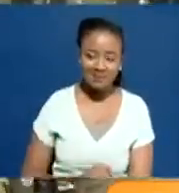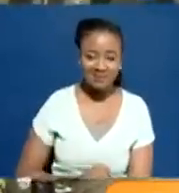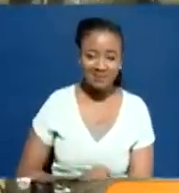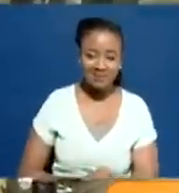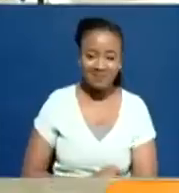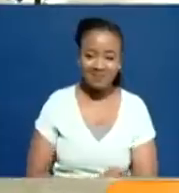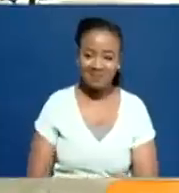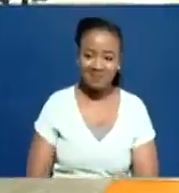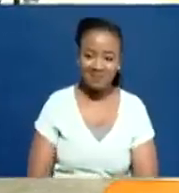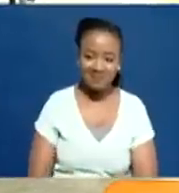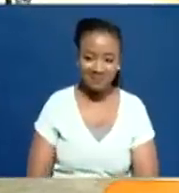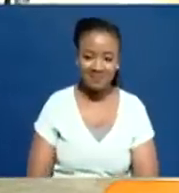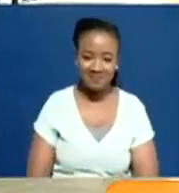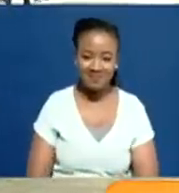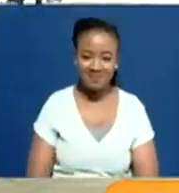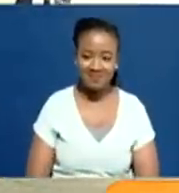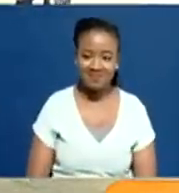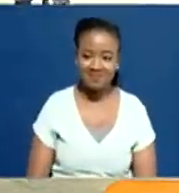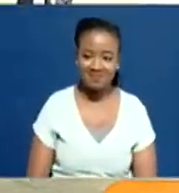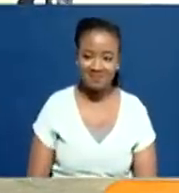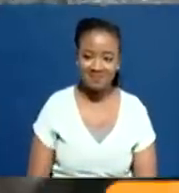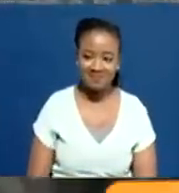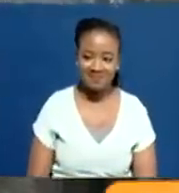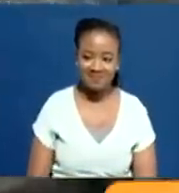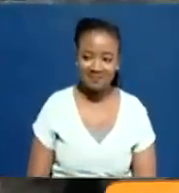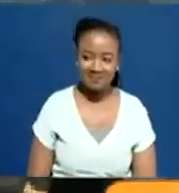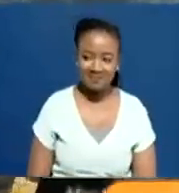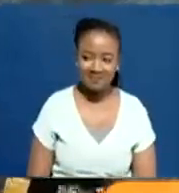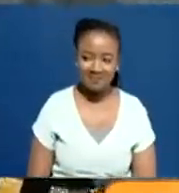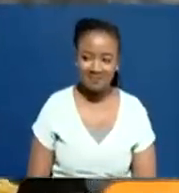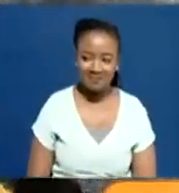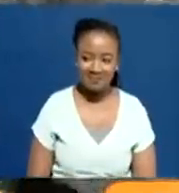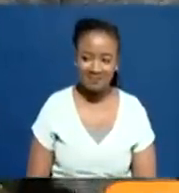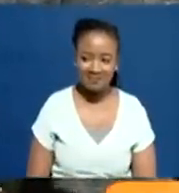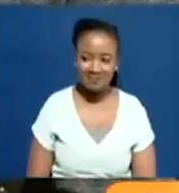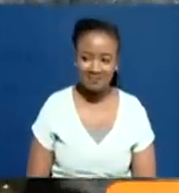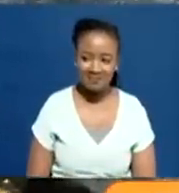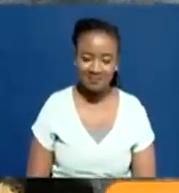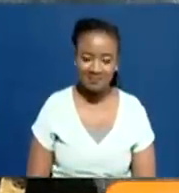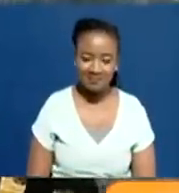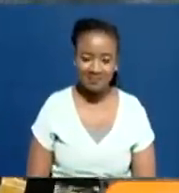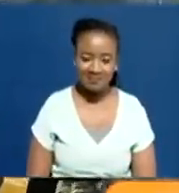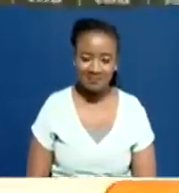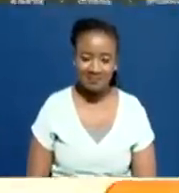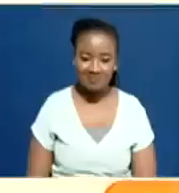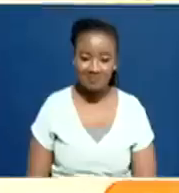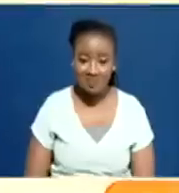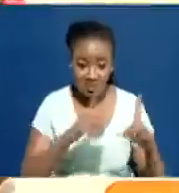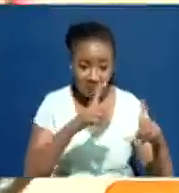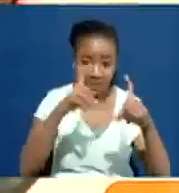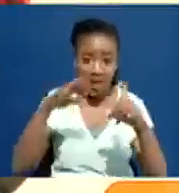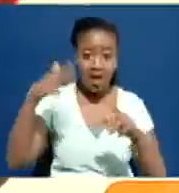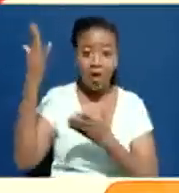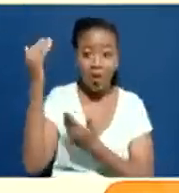drip in the city, with every click a shot towards a better life. Graffer